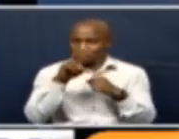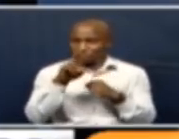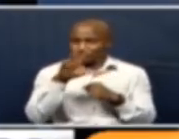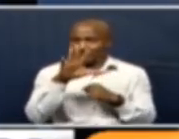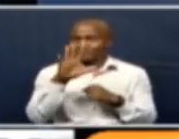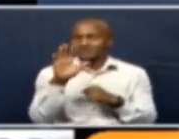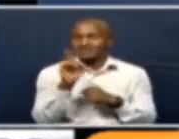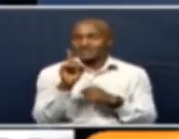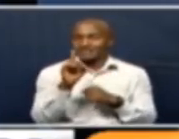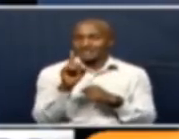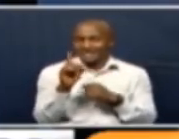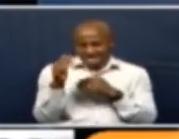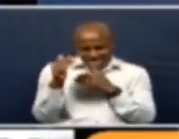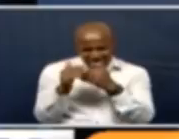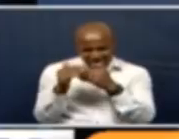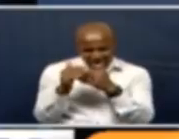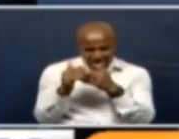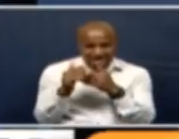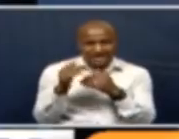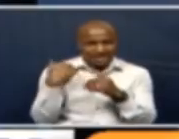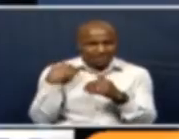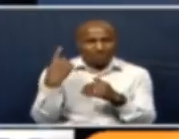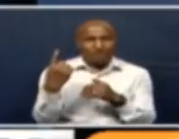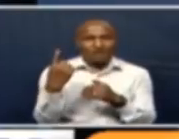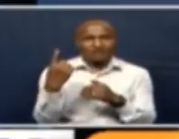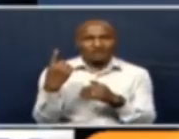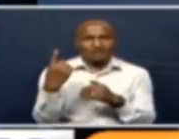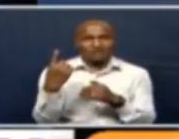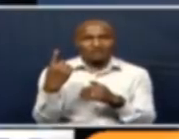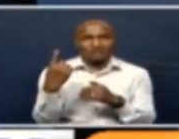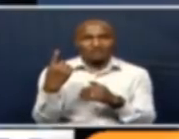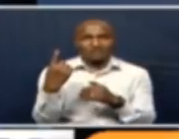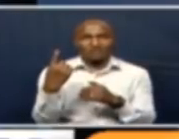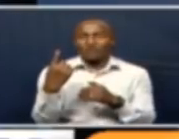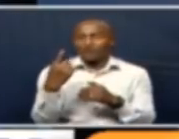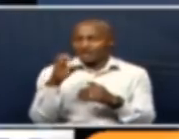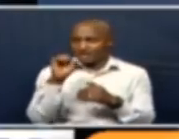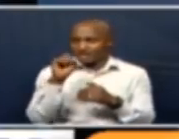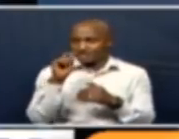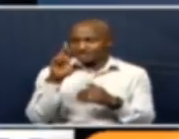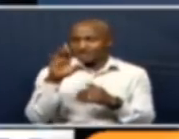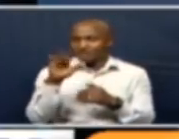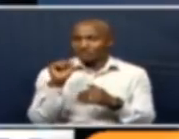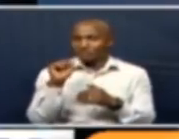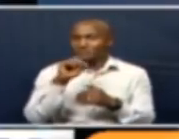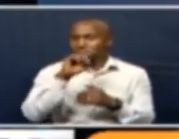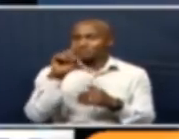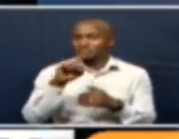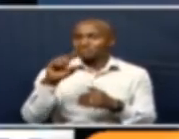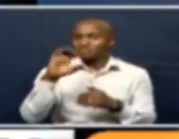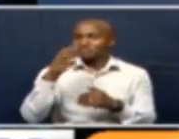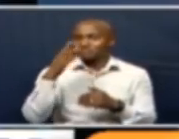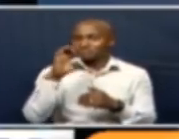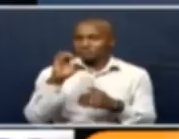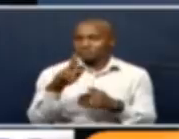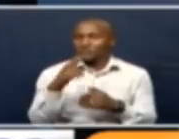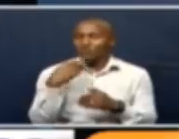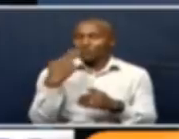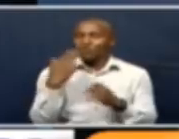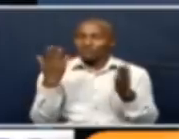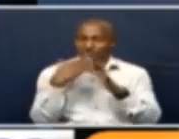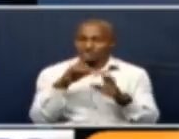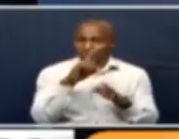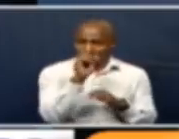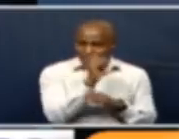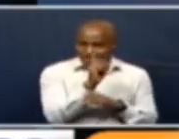1:26.25, just 5 seconds behind first-placed Ester Ledetska from the Czech Republic, who completed her winning run in